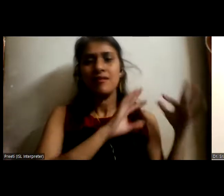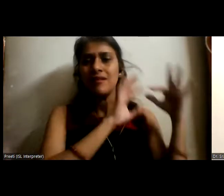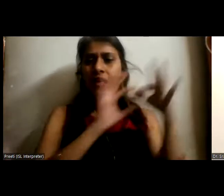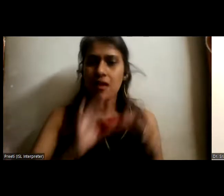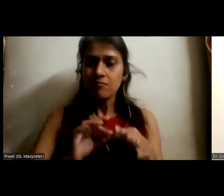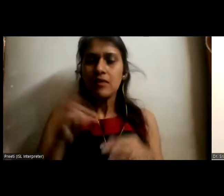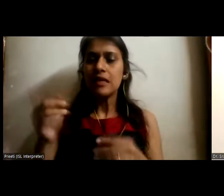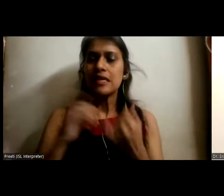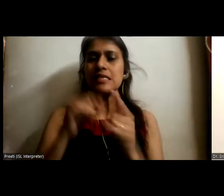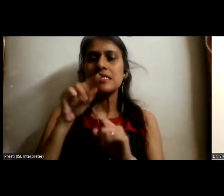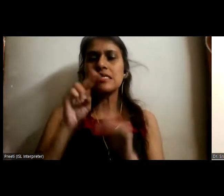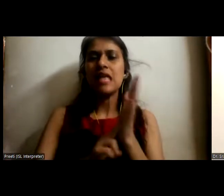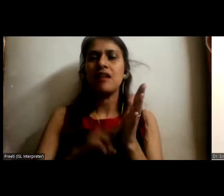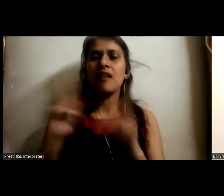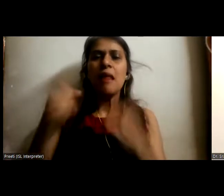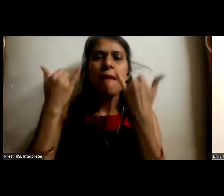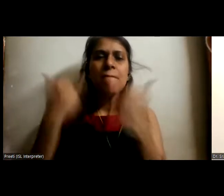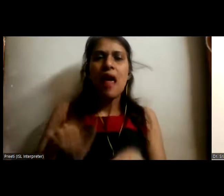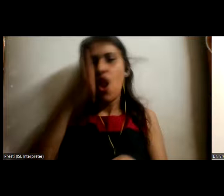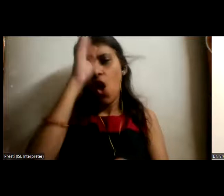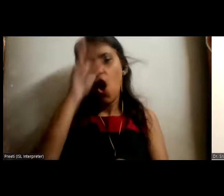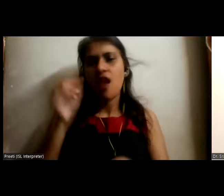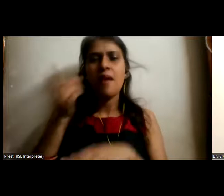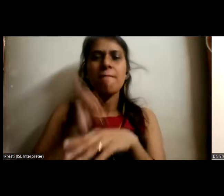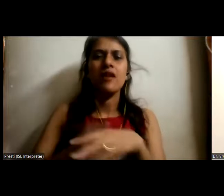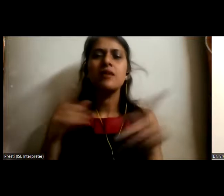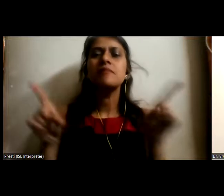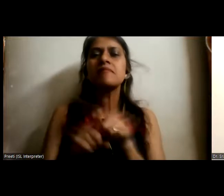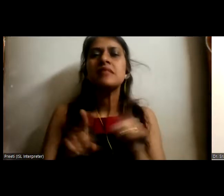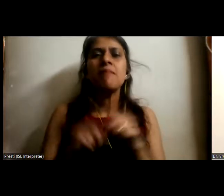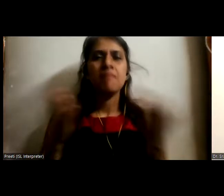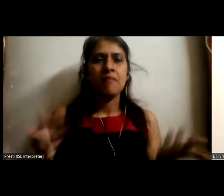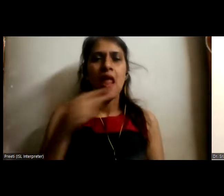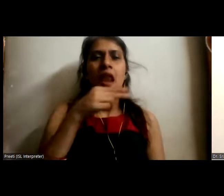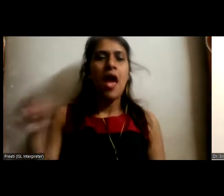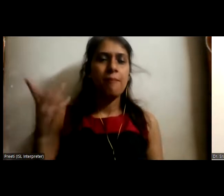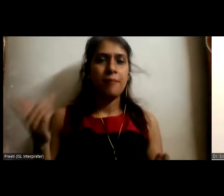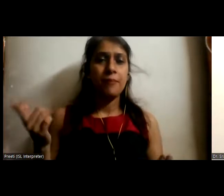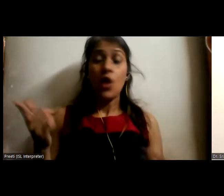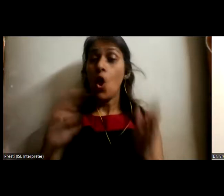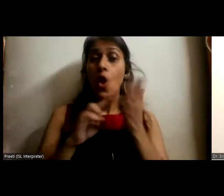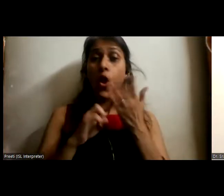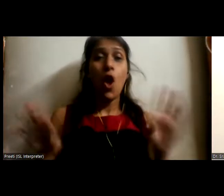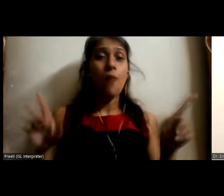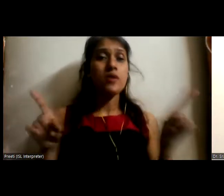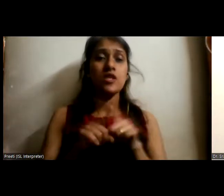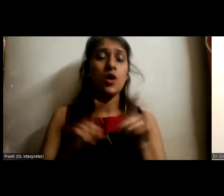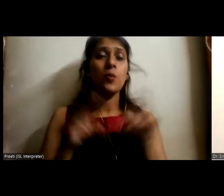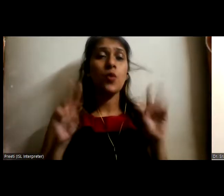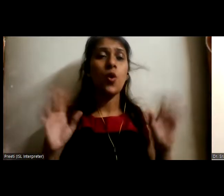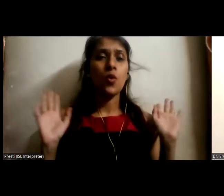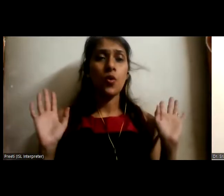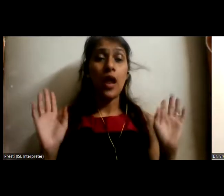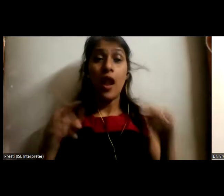sins. Or people with disabilities were considered as abnormal creatures. As time